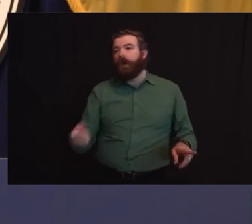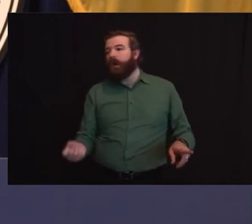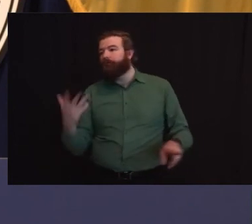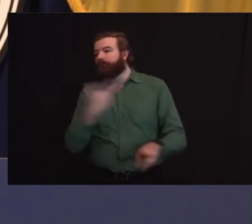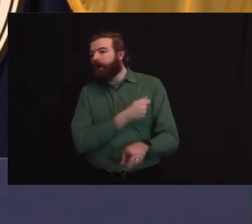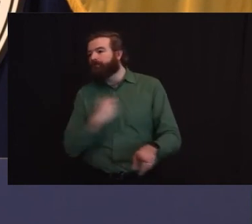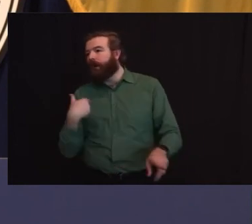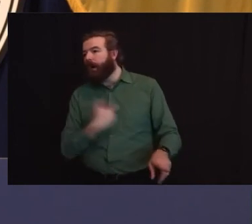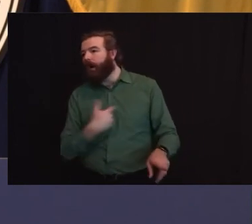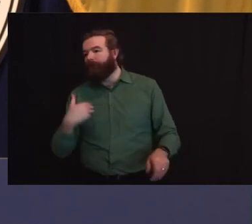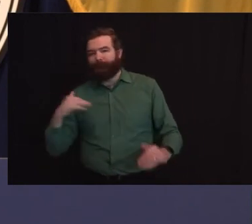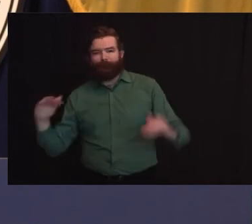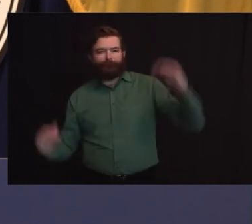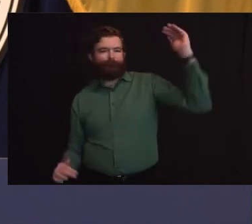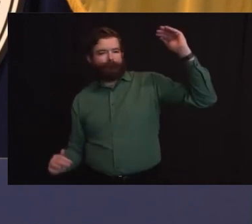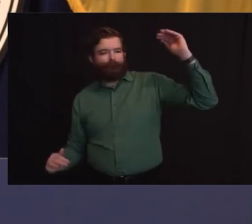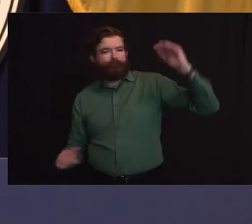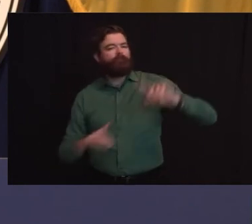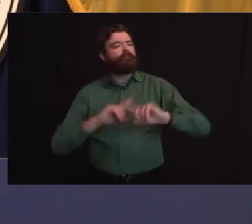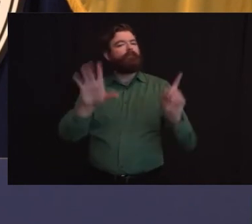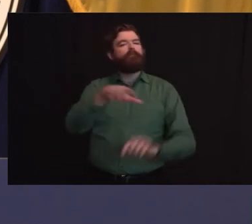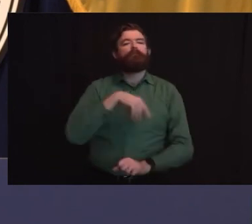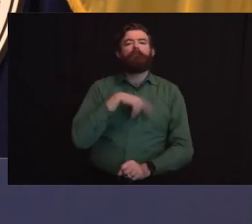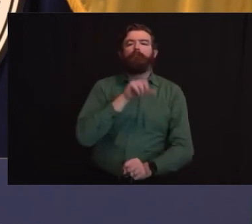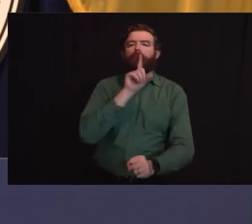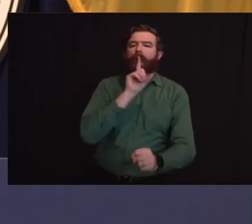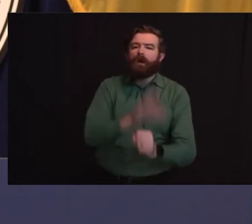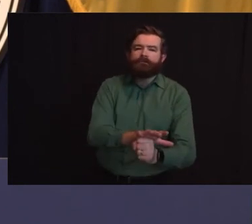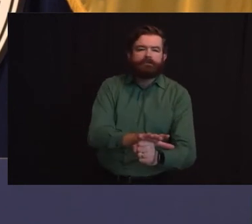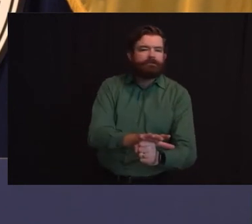word. And in particular for the folks who were impacted at Gloucester,